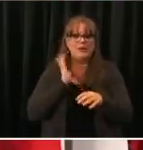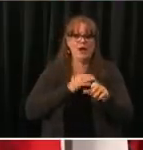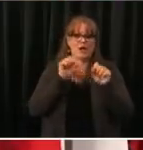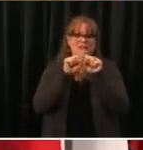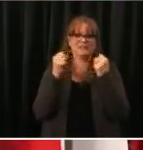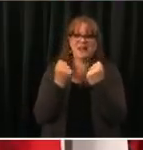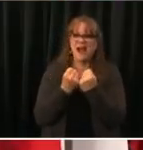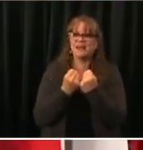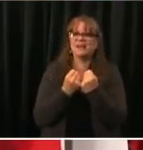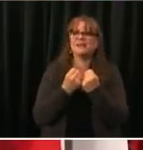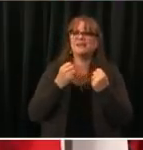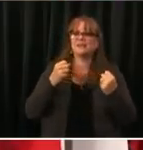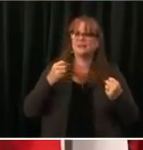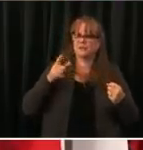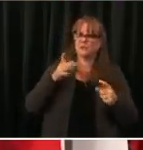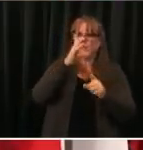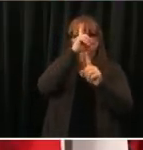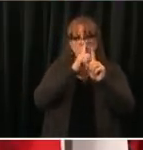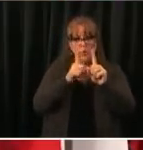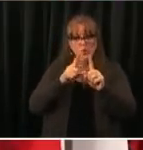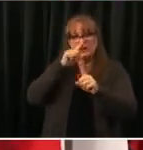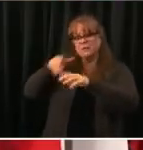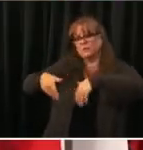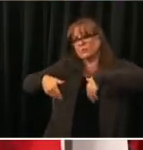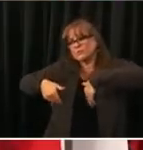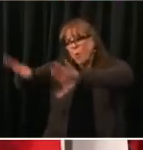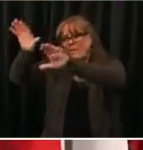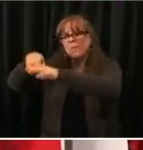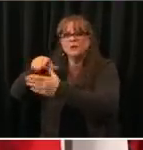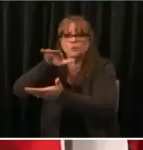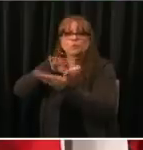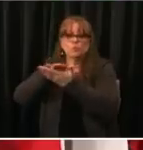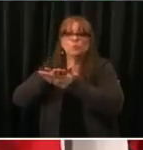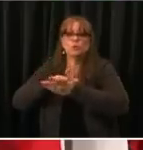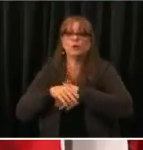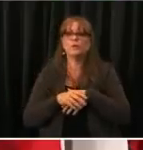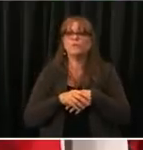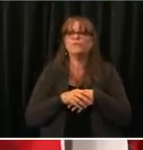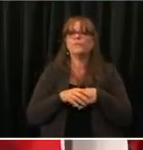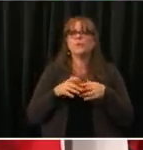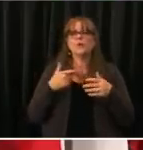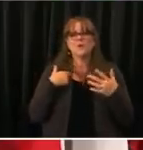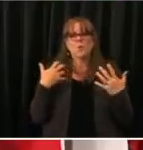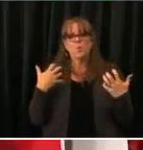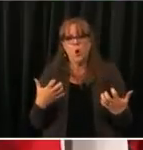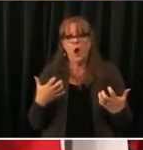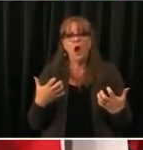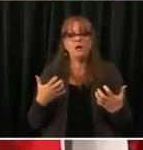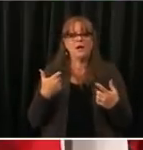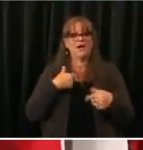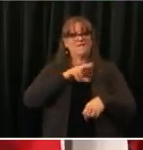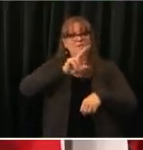schools in person in as safe as way as possible to have as normal a spring semester as possible during the